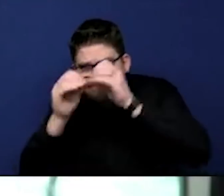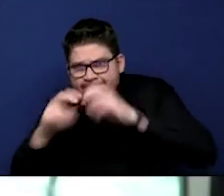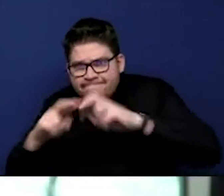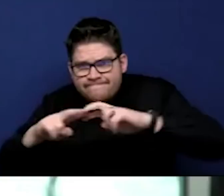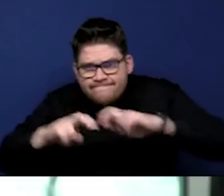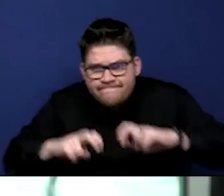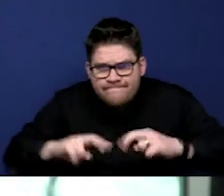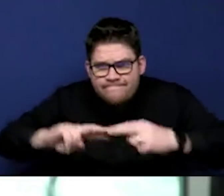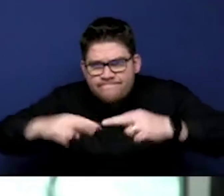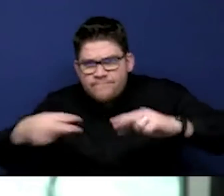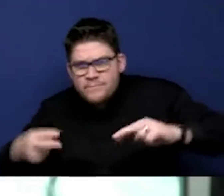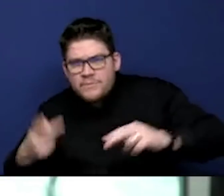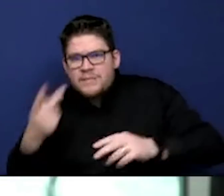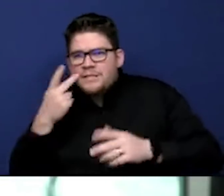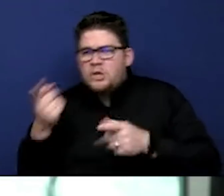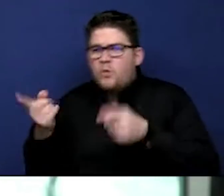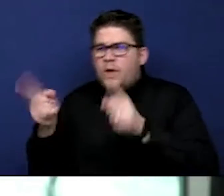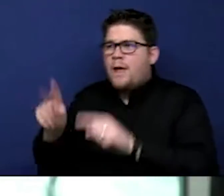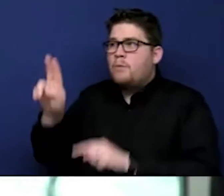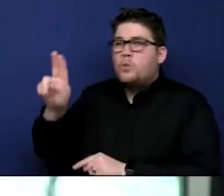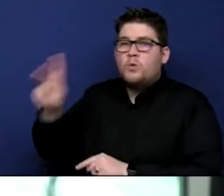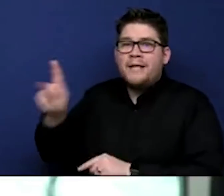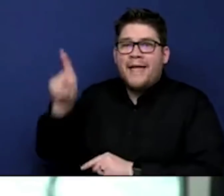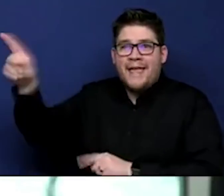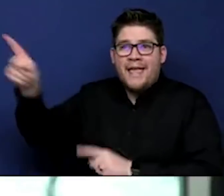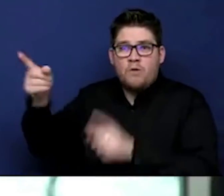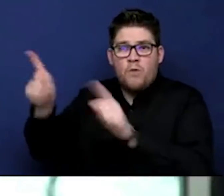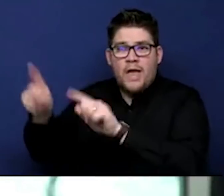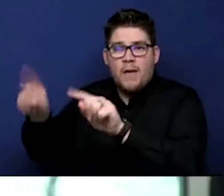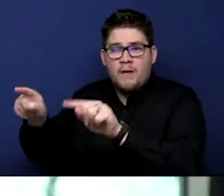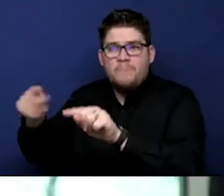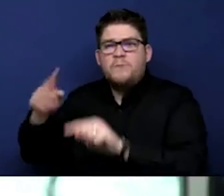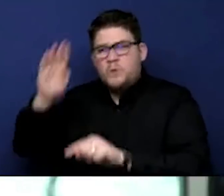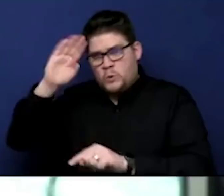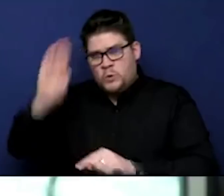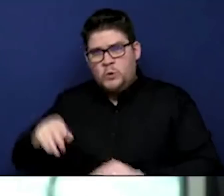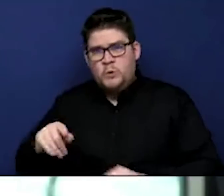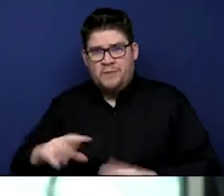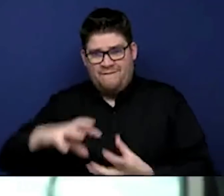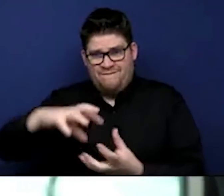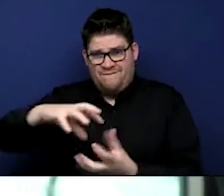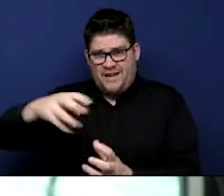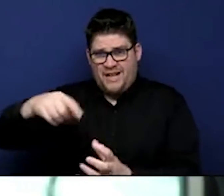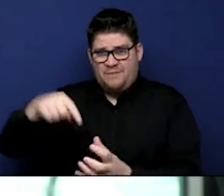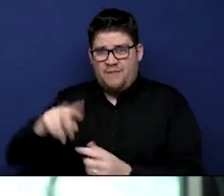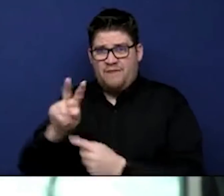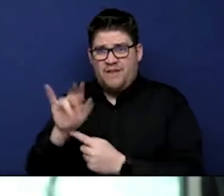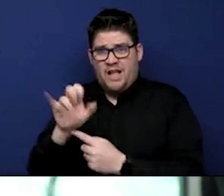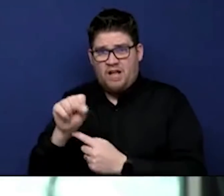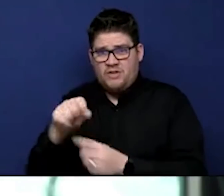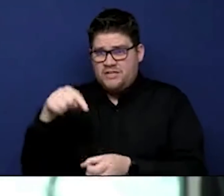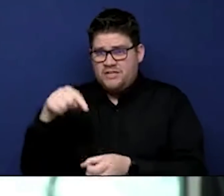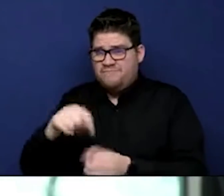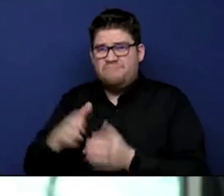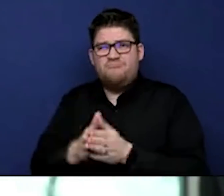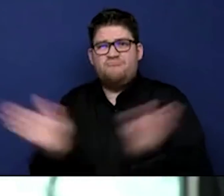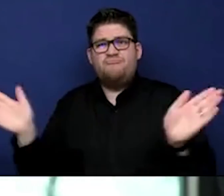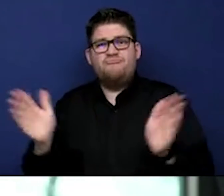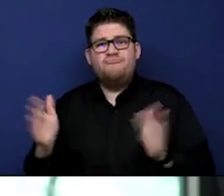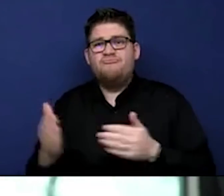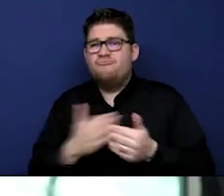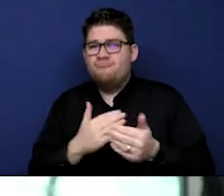UK. And what we know is that viruses, by their very nature, mutate and change. And as more